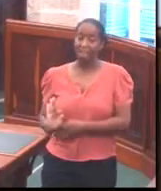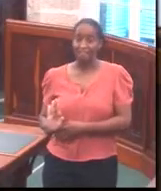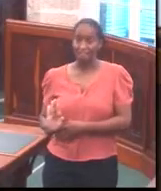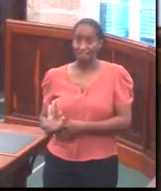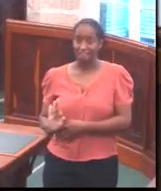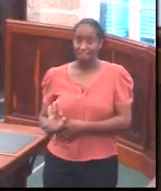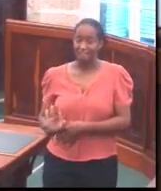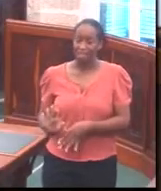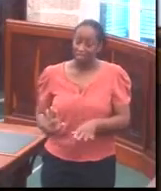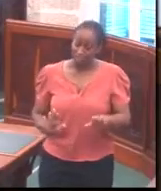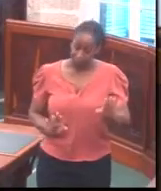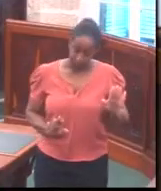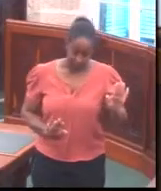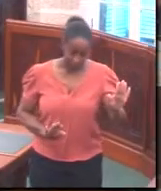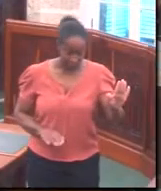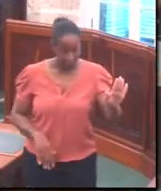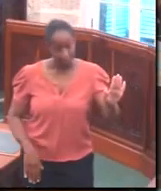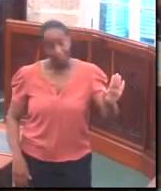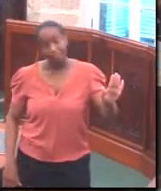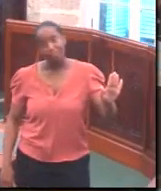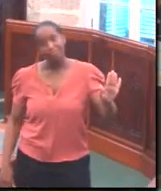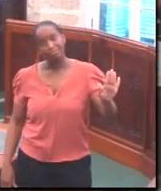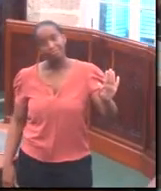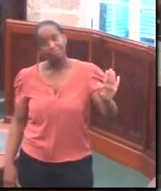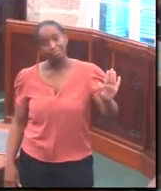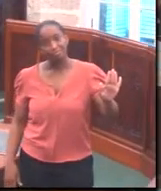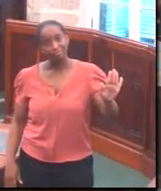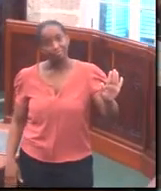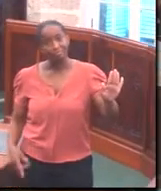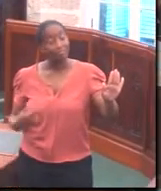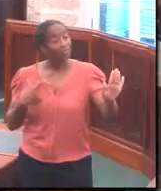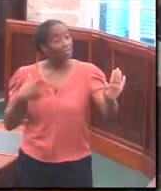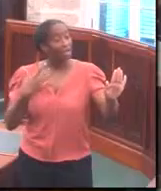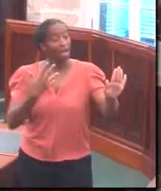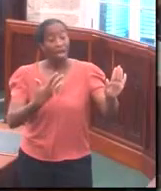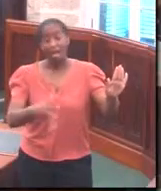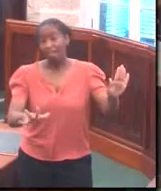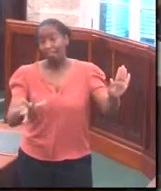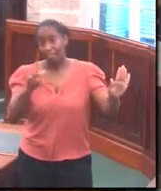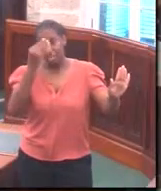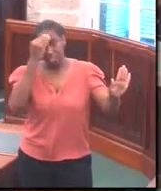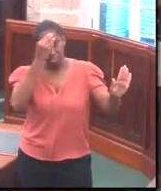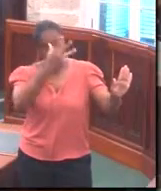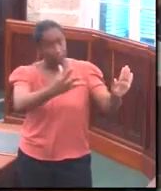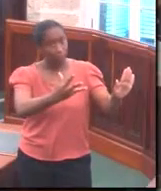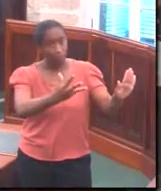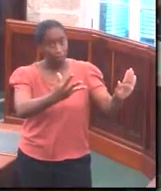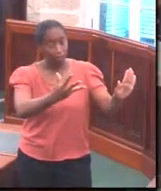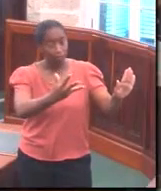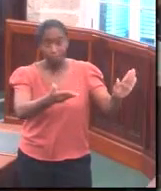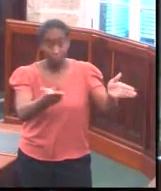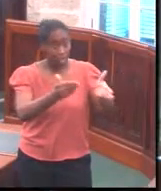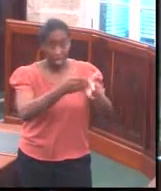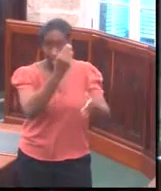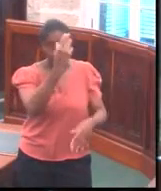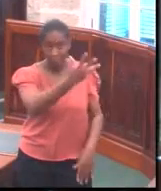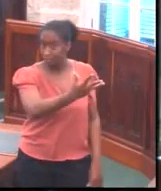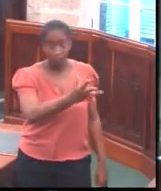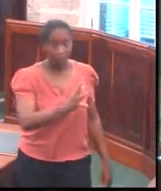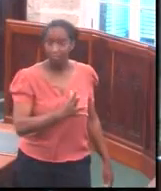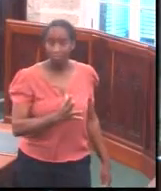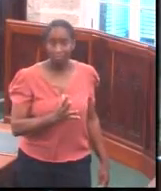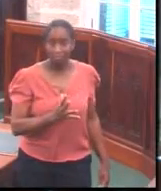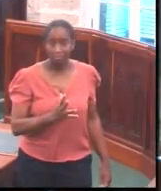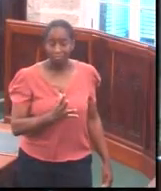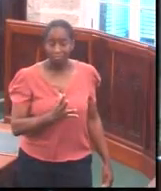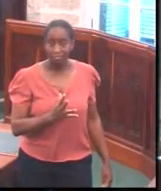Your Honor. Member, I have said it and I will say it no more. Your speech in